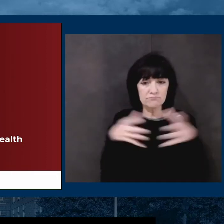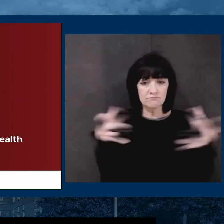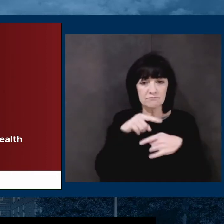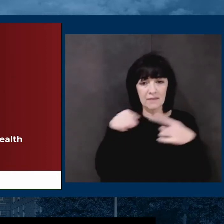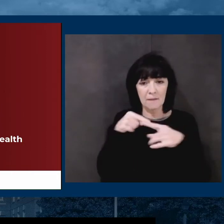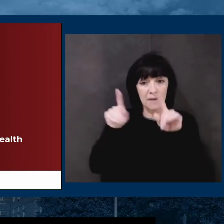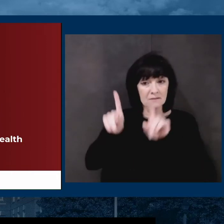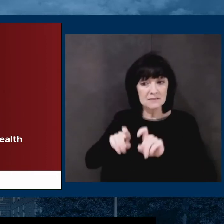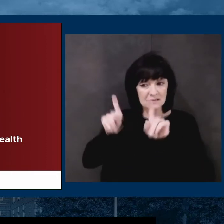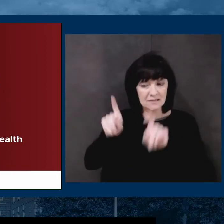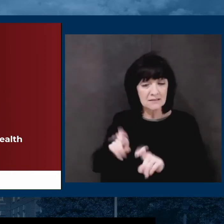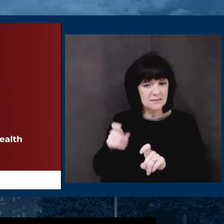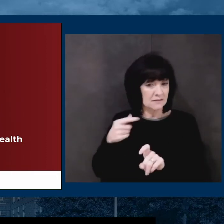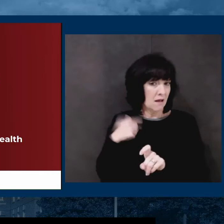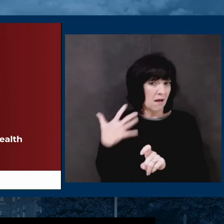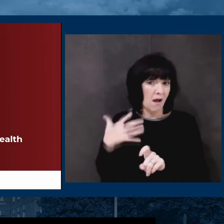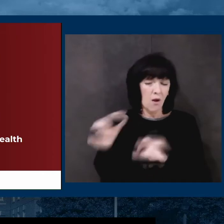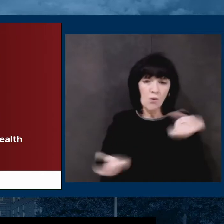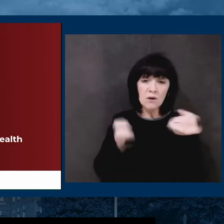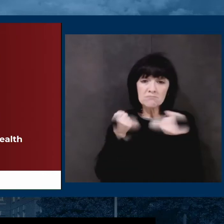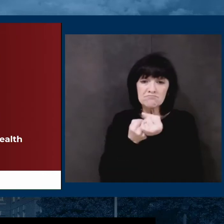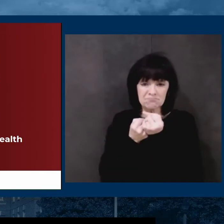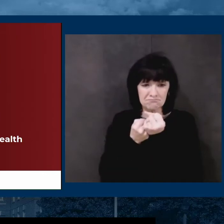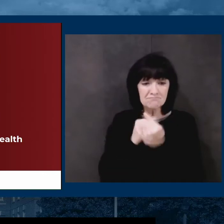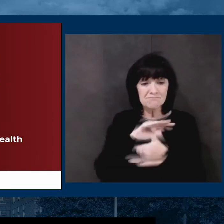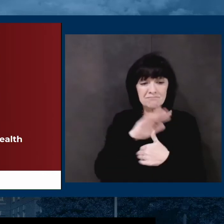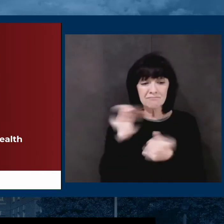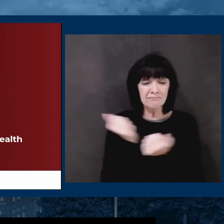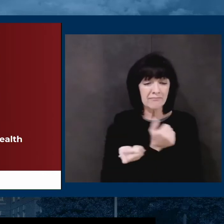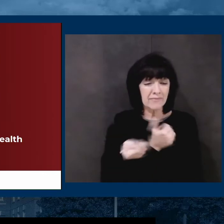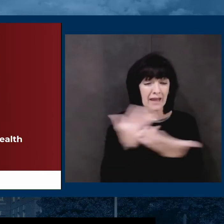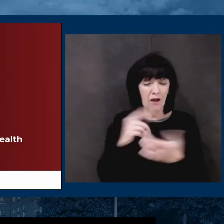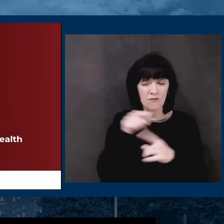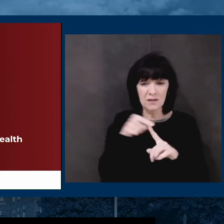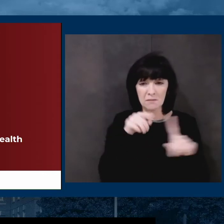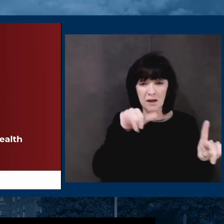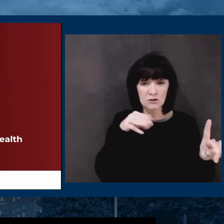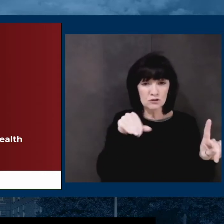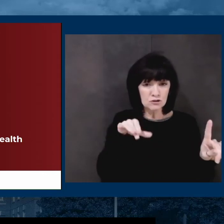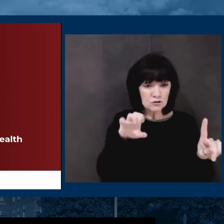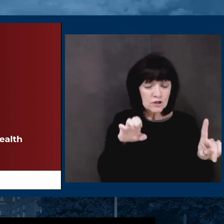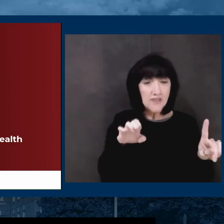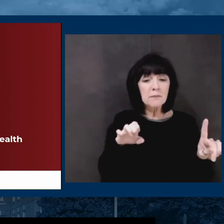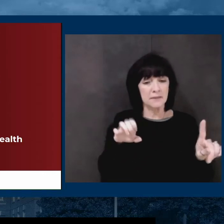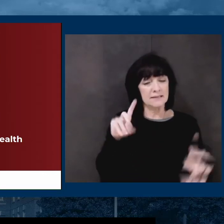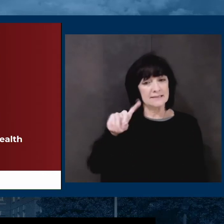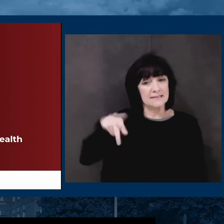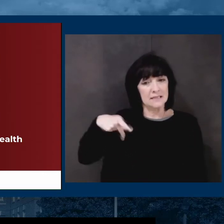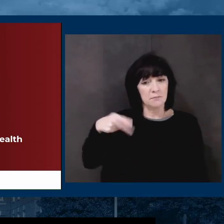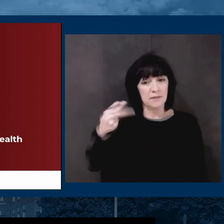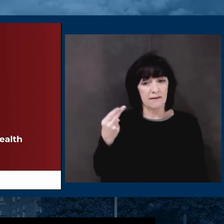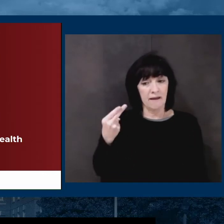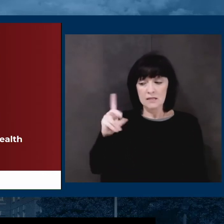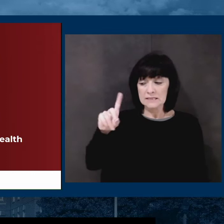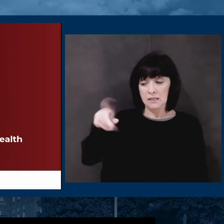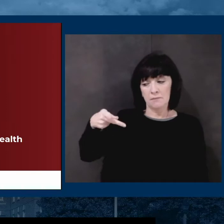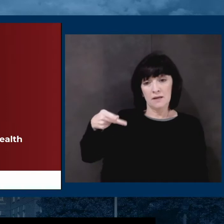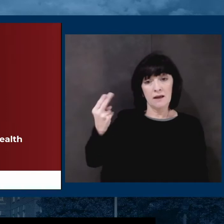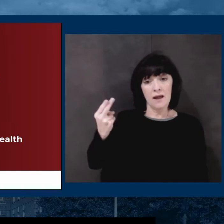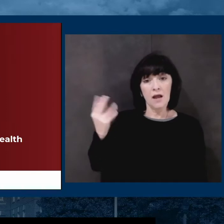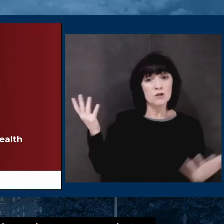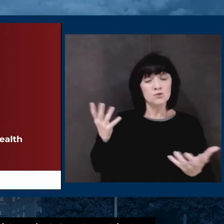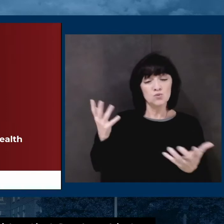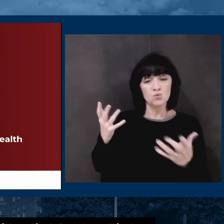I want to echo everything that Jamie said about the tremendous efforts of the team here at DPH and as well as our partners across the state. I want to talk a little bit